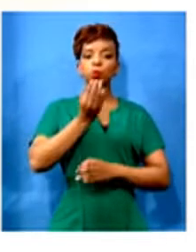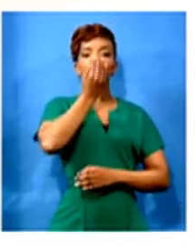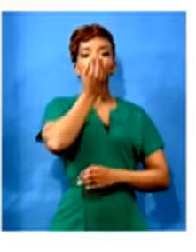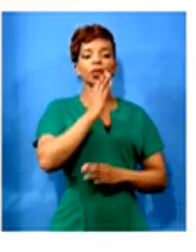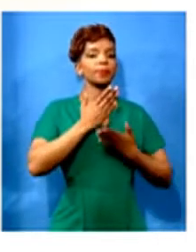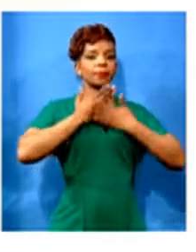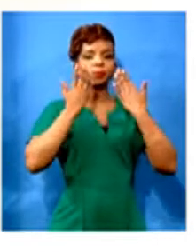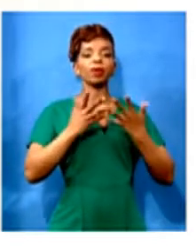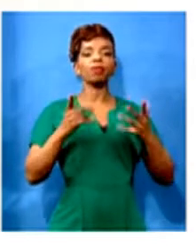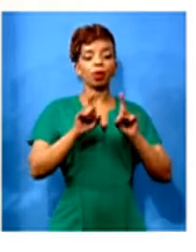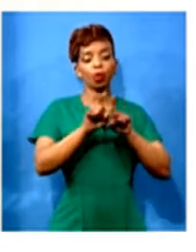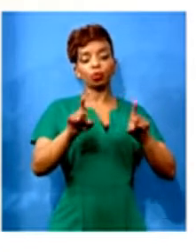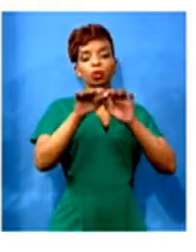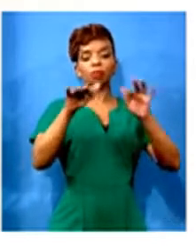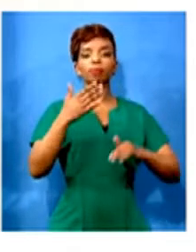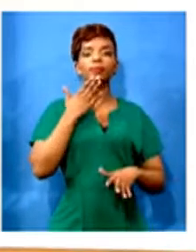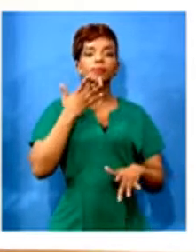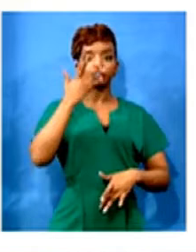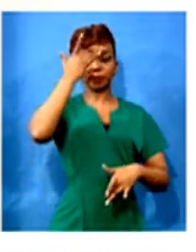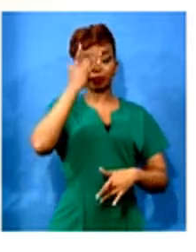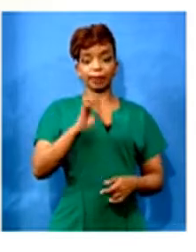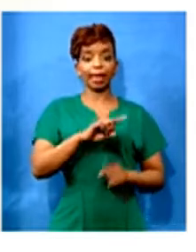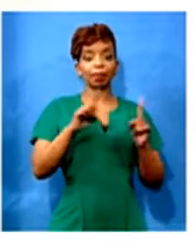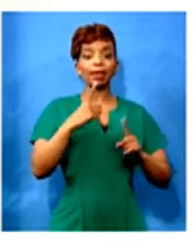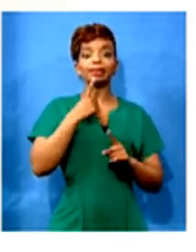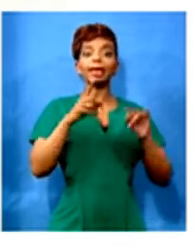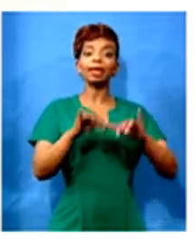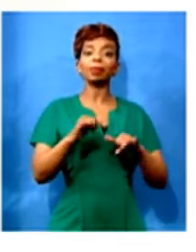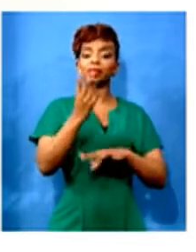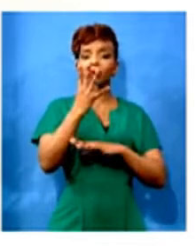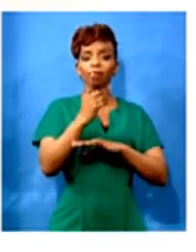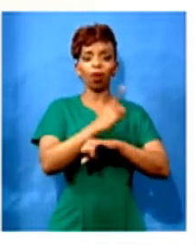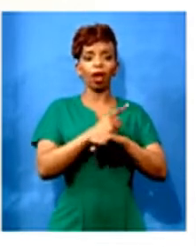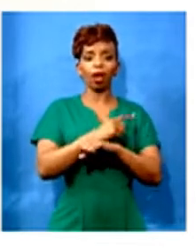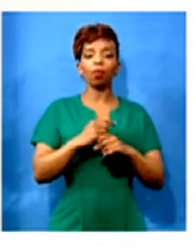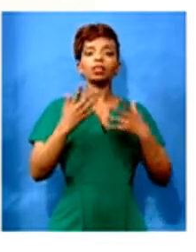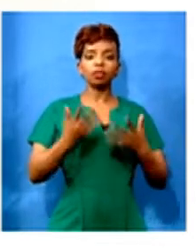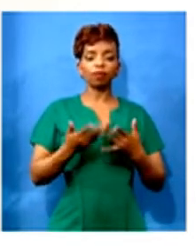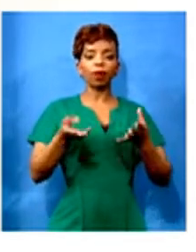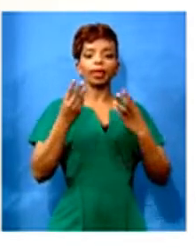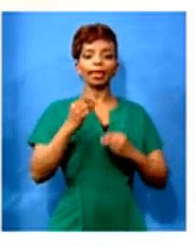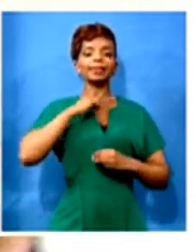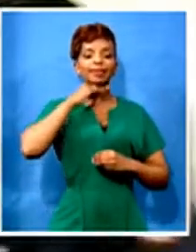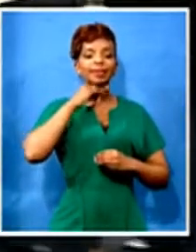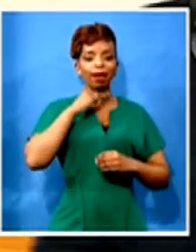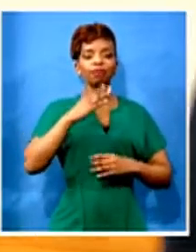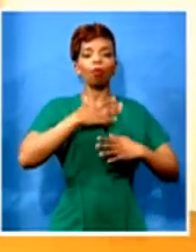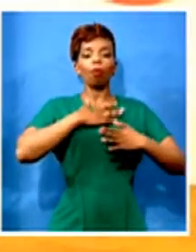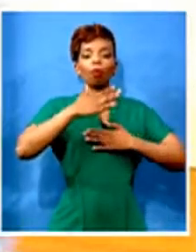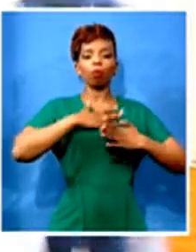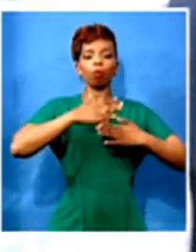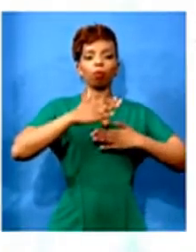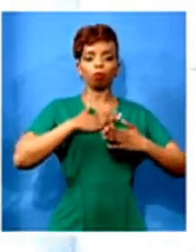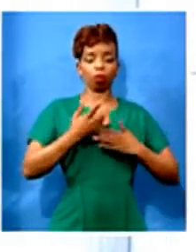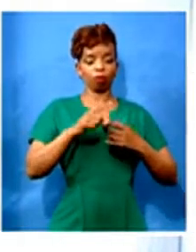to wait 24 hours just to get enough oxygen to cater to them. So the Premier is here to see for himself how things are at